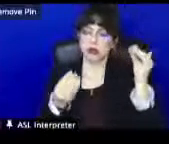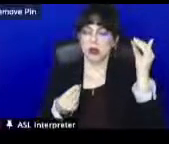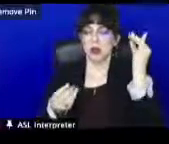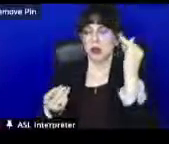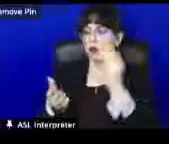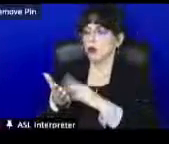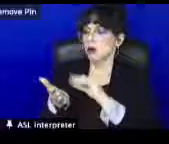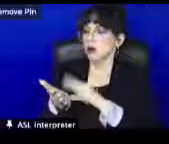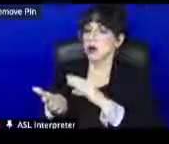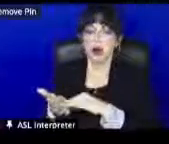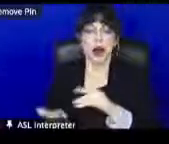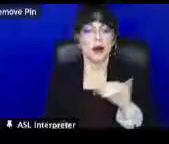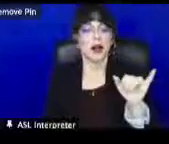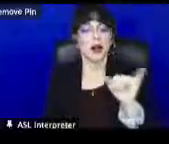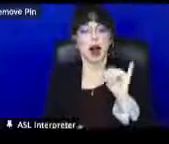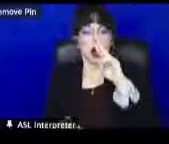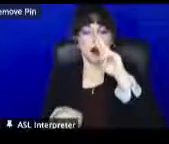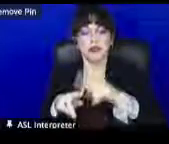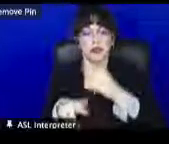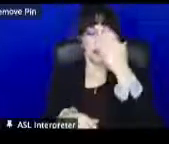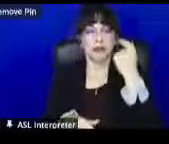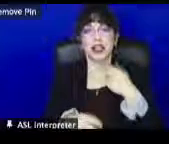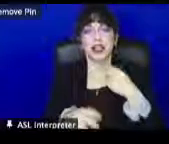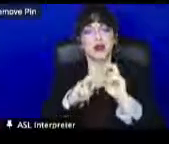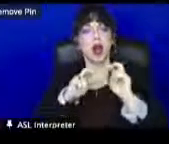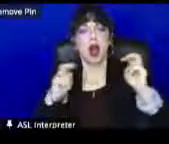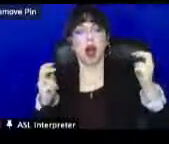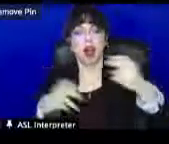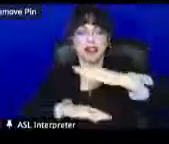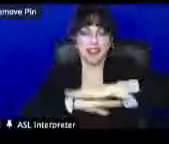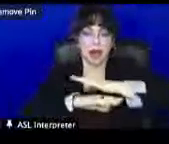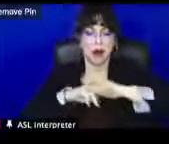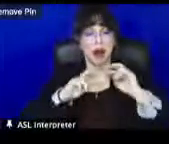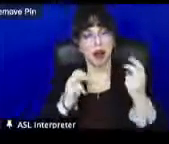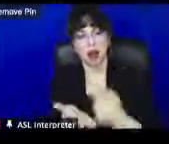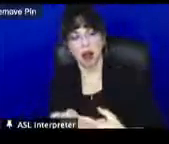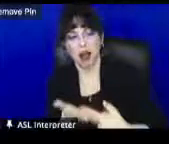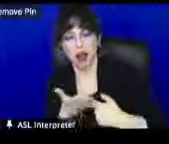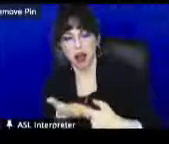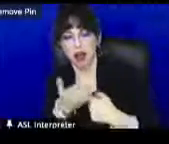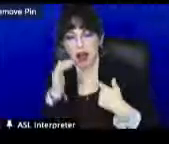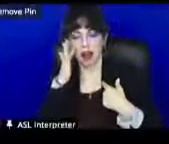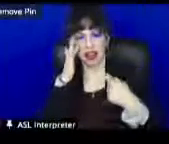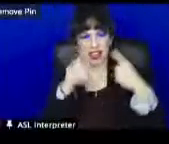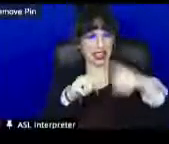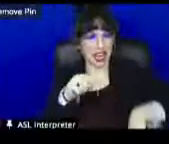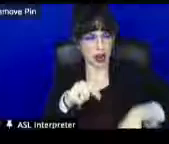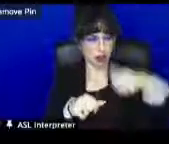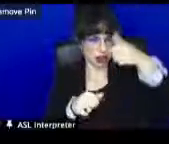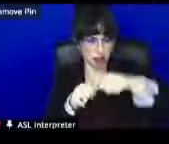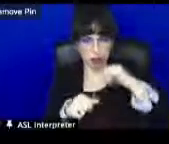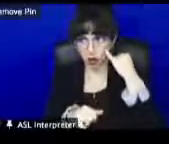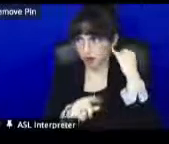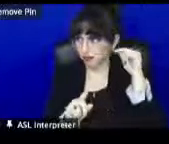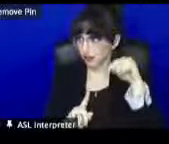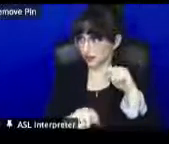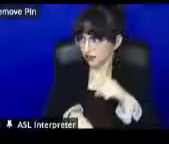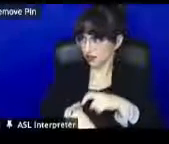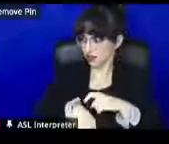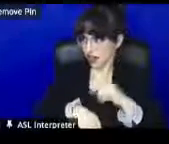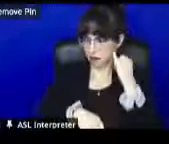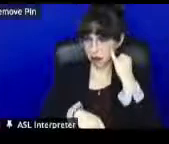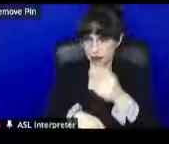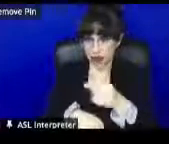fun because we'd just kind of be around the table talking to her about it. And I can't remember if at this time, I don't believe they had ballots